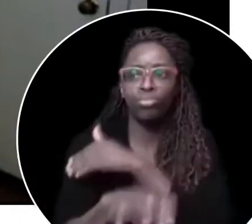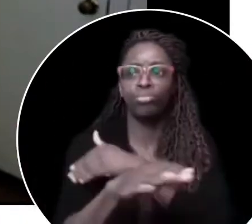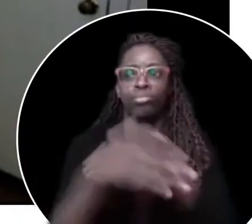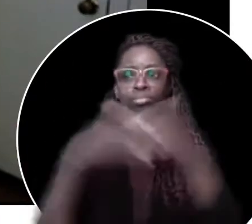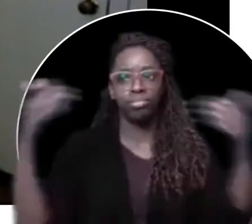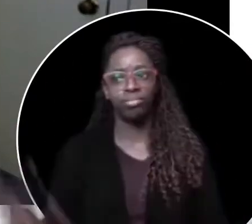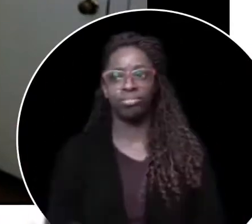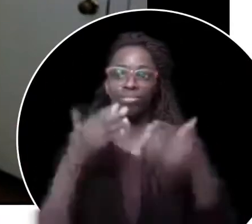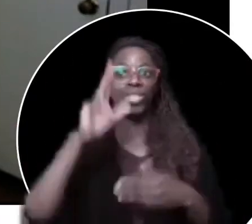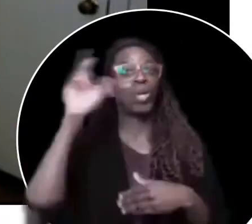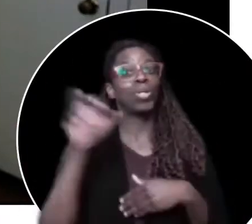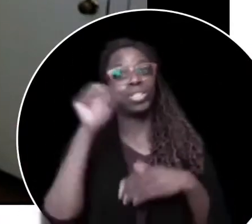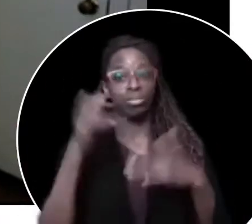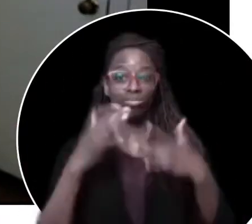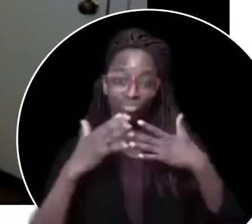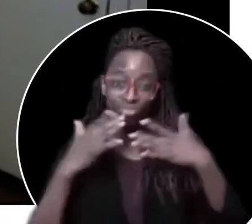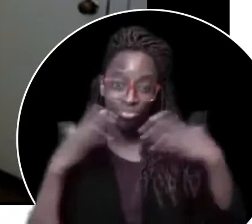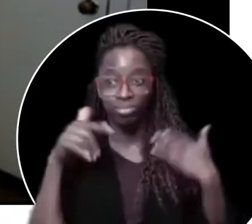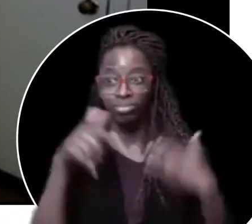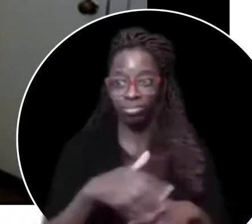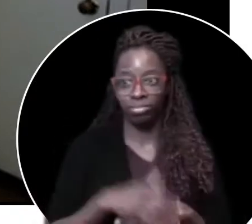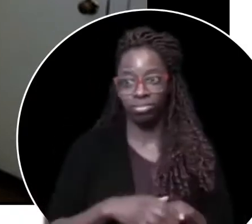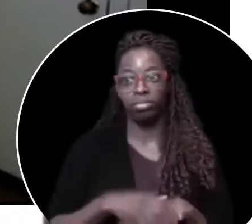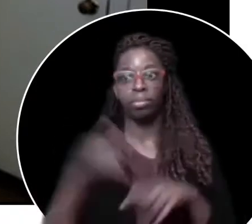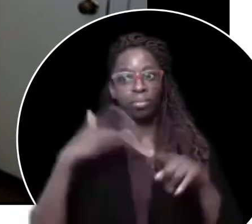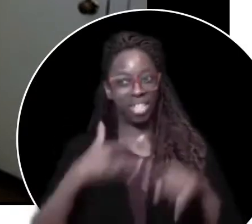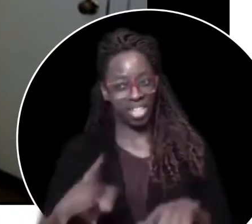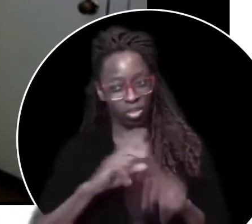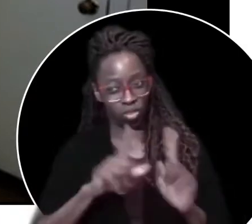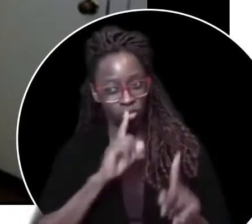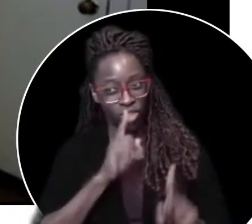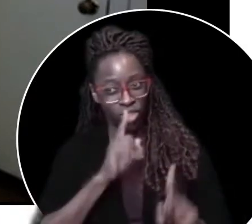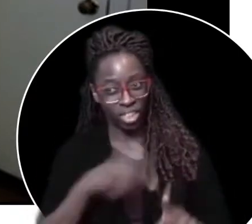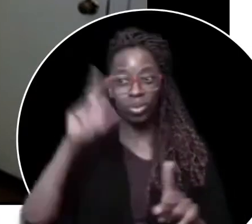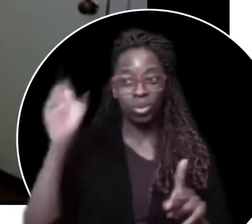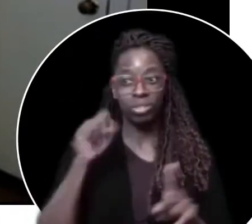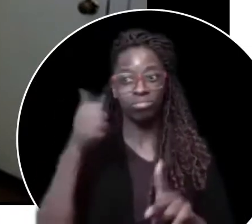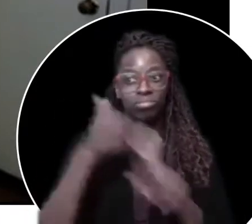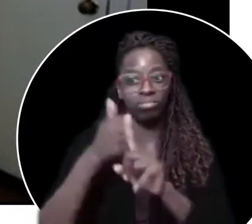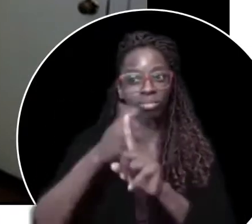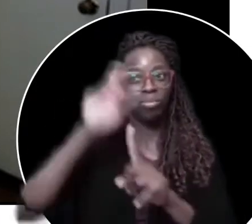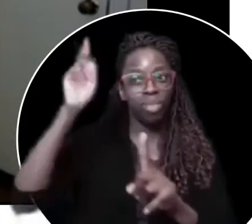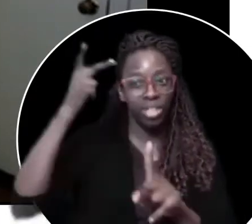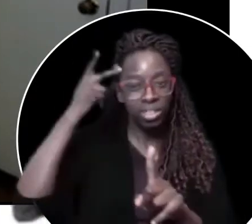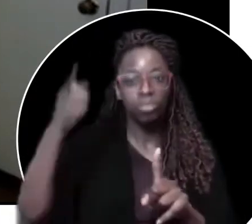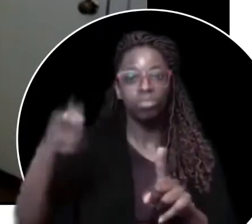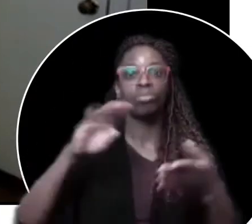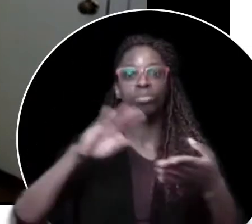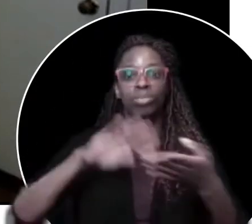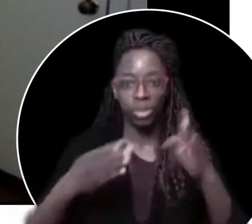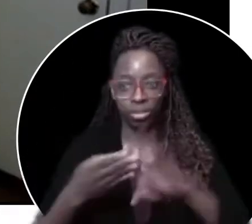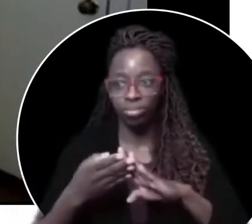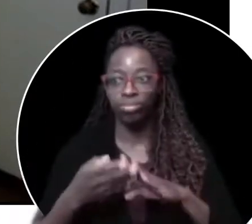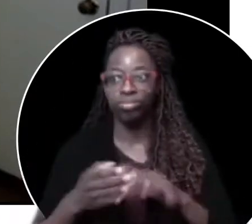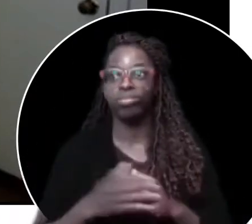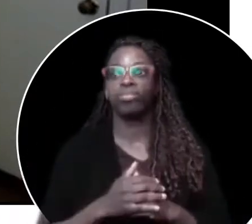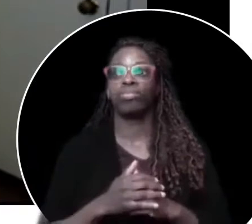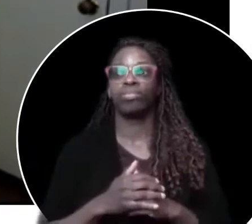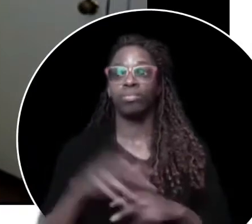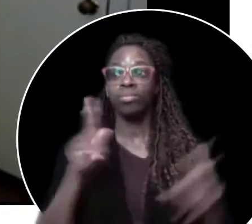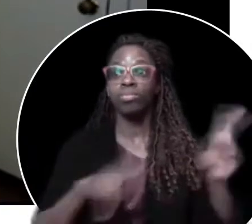of the United States as a political community created through consent of the governed.